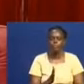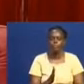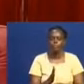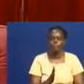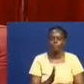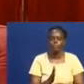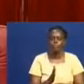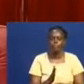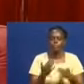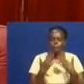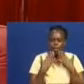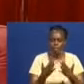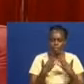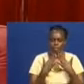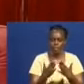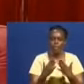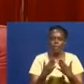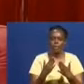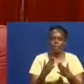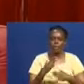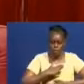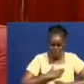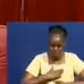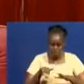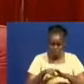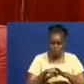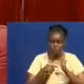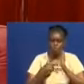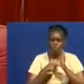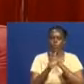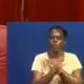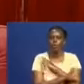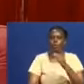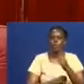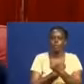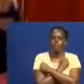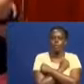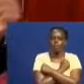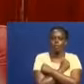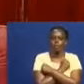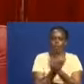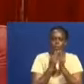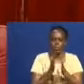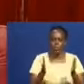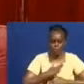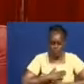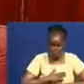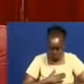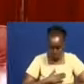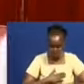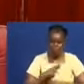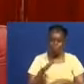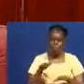I wanted to vent. And I thank all my colleagues for having shown our country the love that it deserved. Thank you so much.